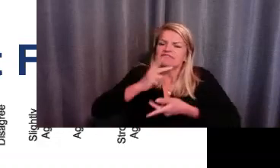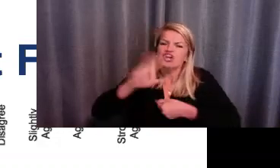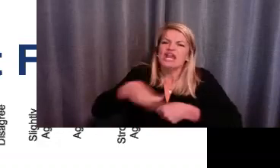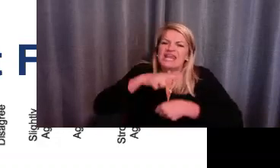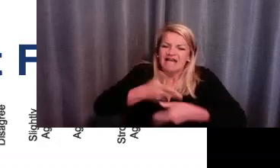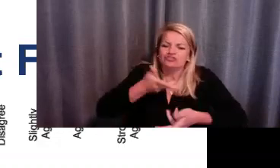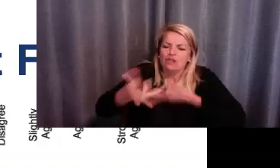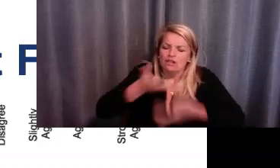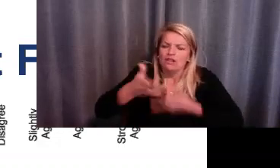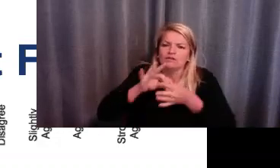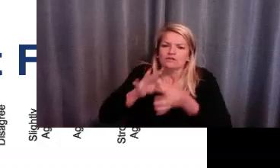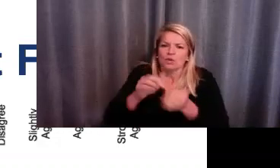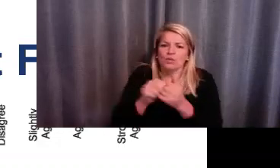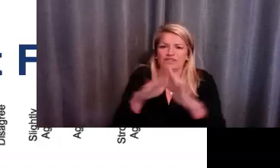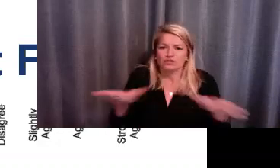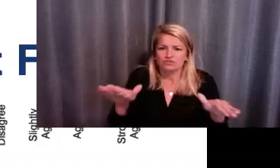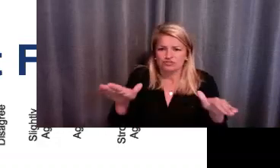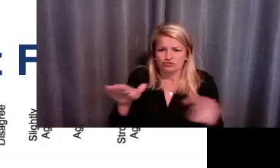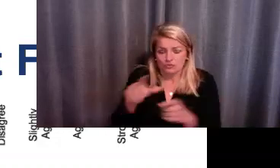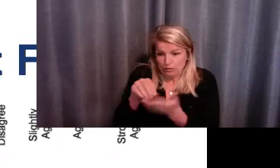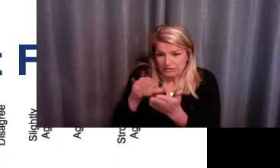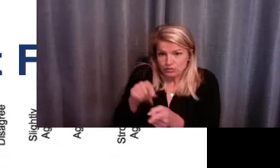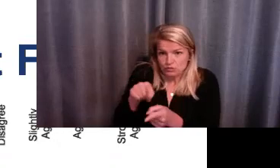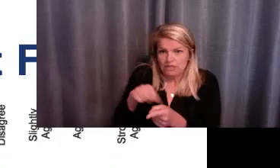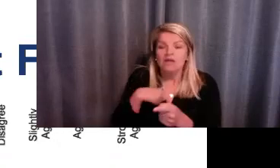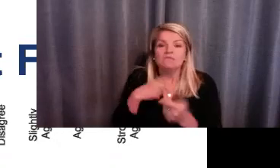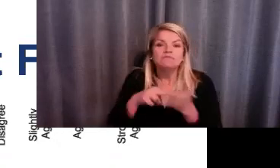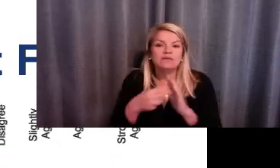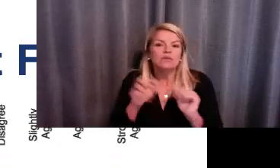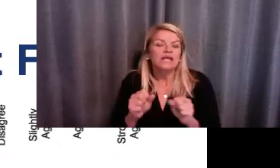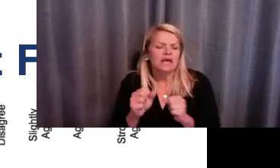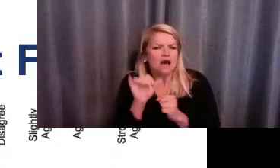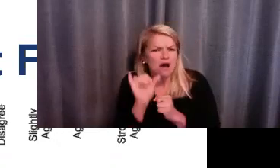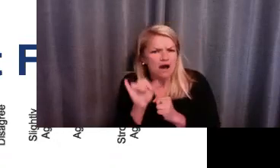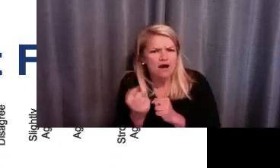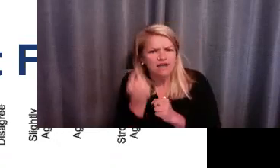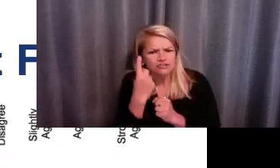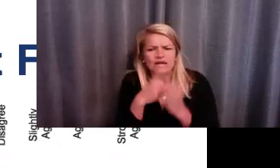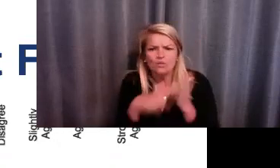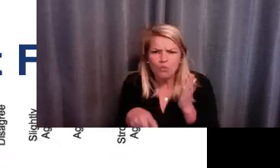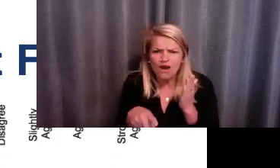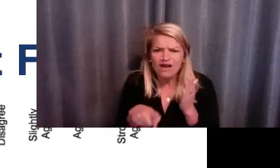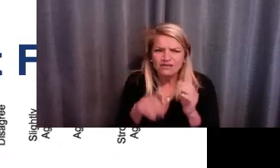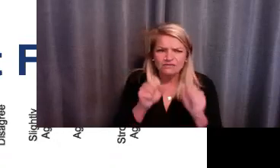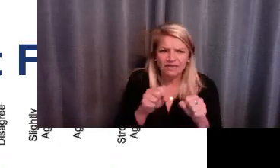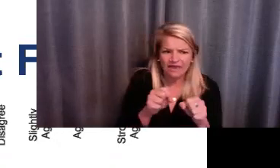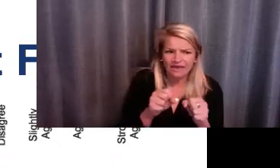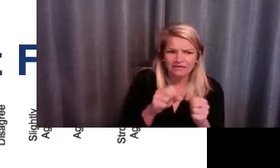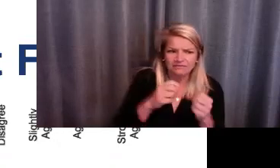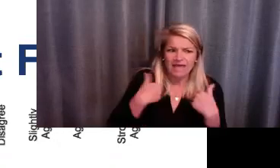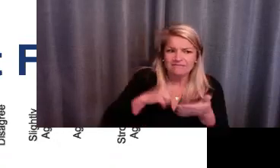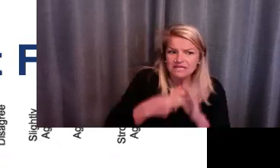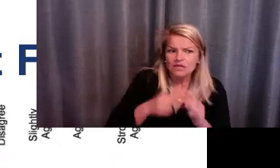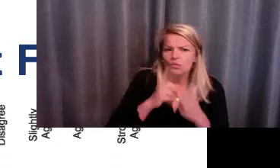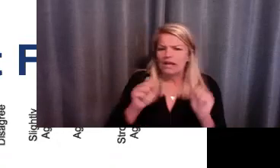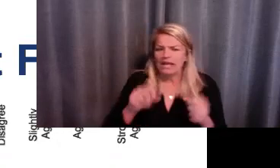to better understand what has been really meaningful as a part of our intervention process, what can be changed, and what has to